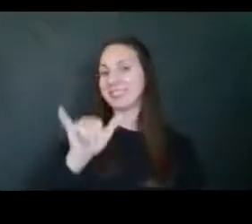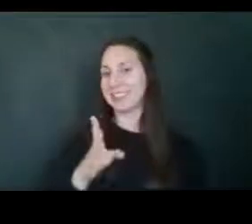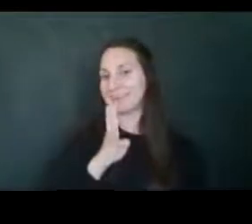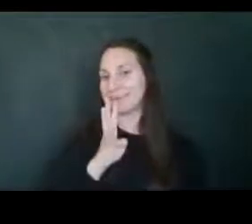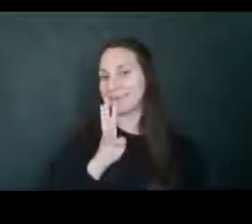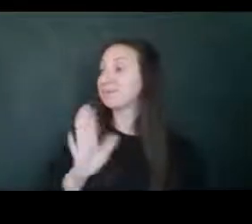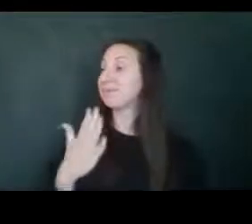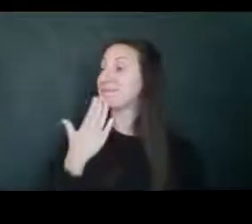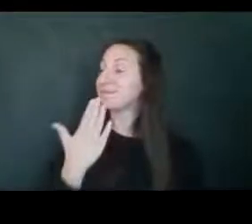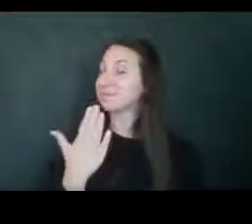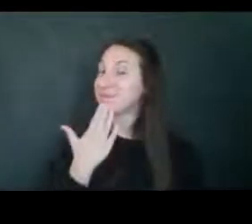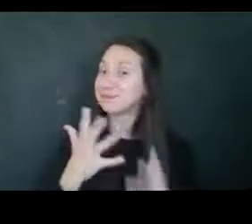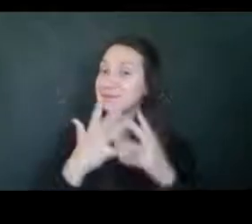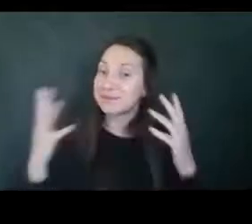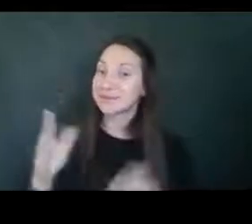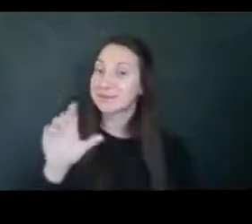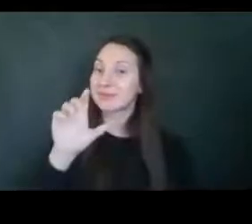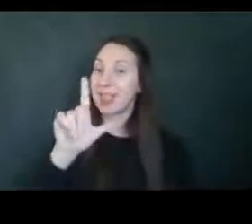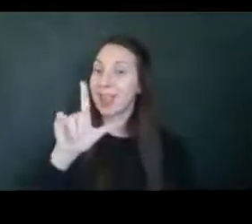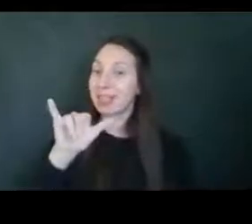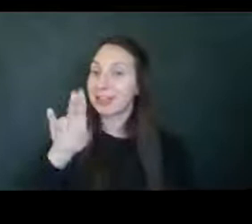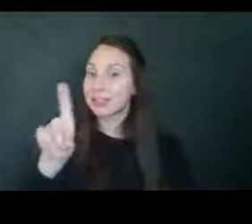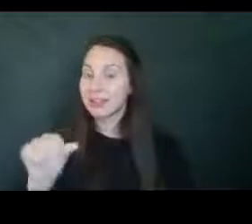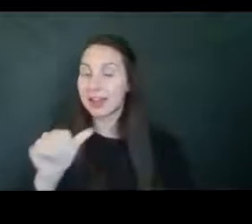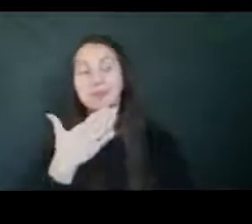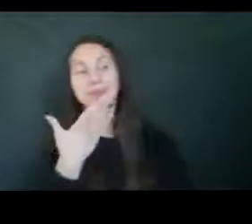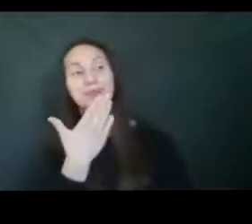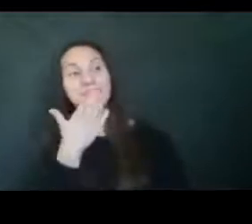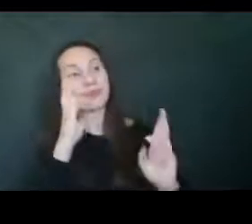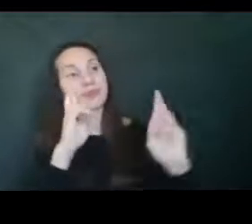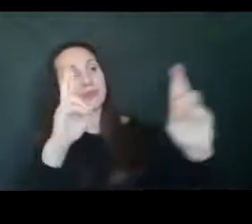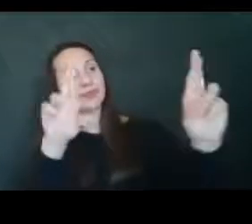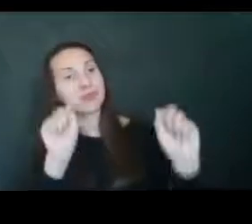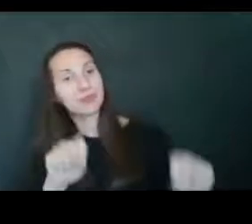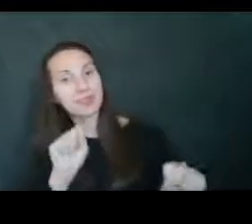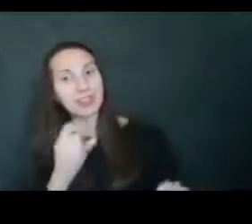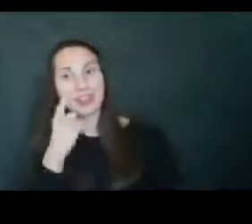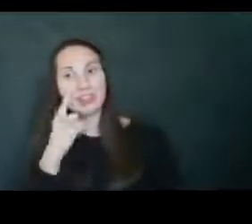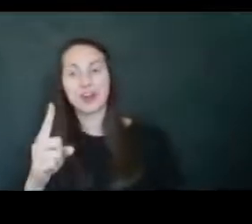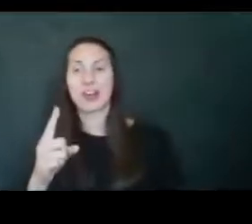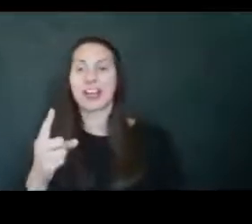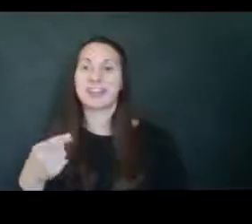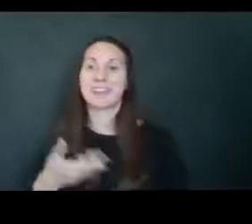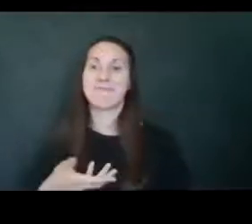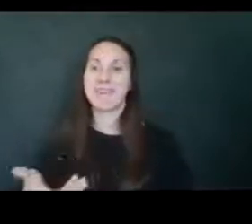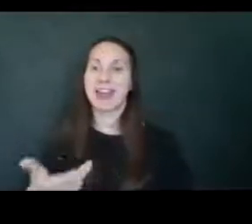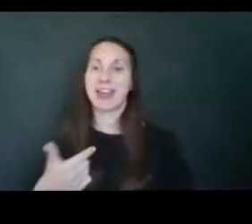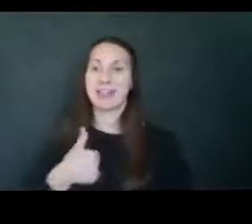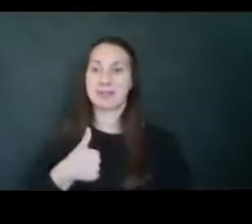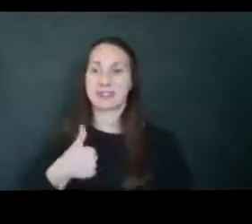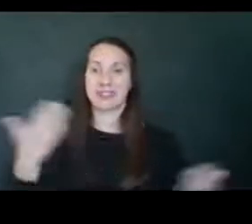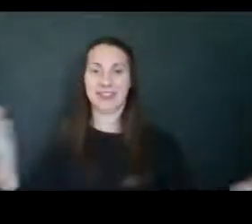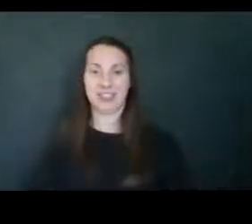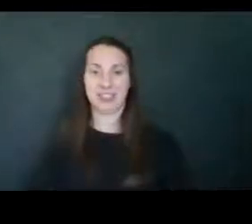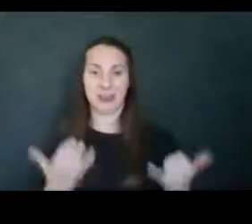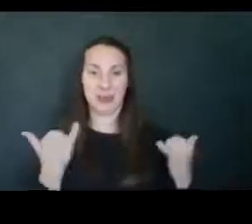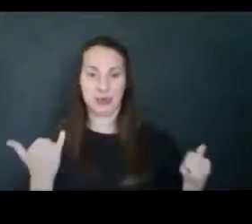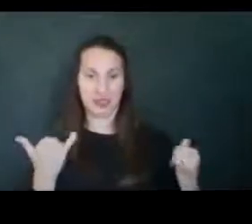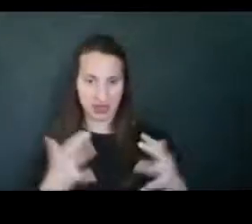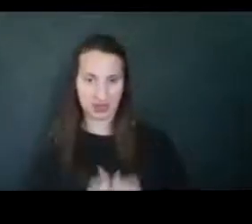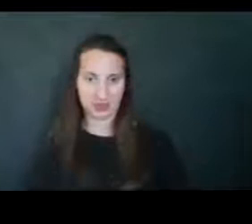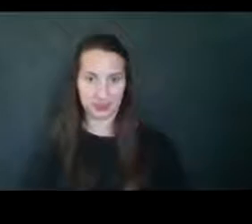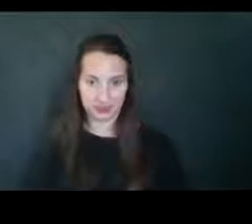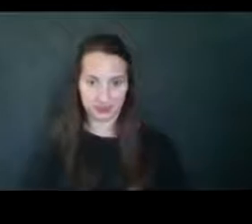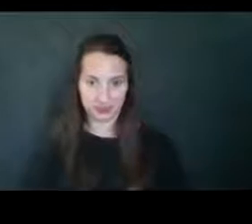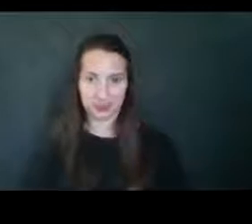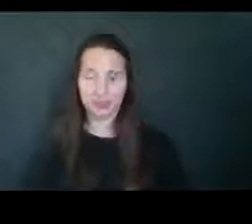and thank you, Respectability, pardon me, for inviting me to be part of this project and this